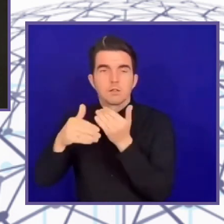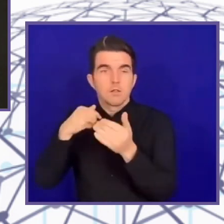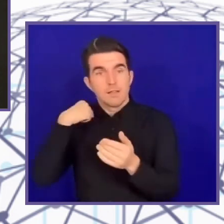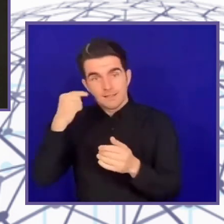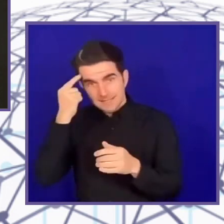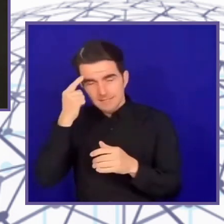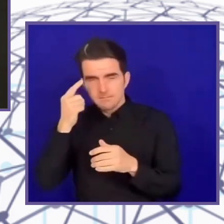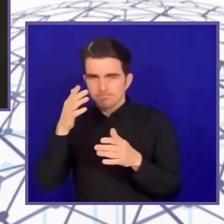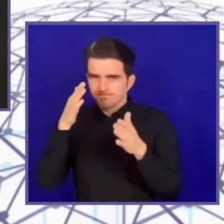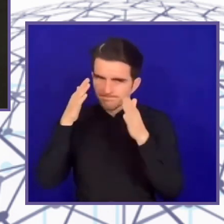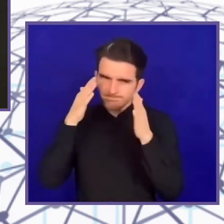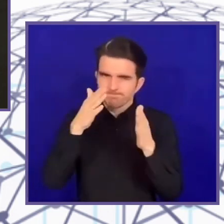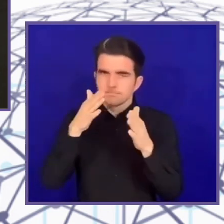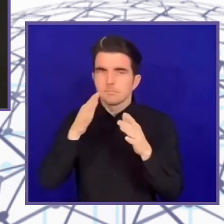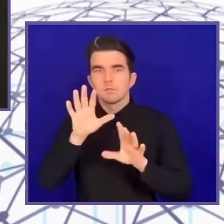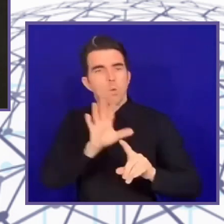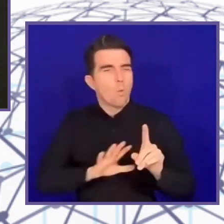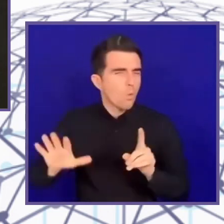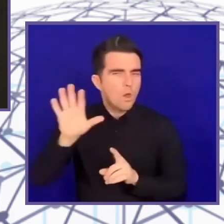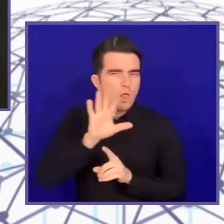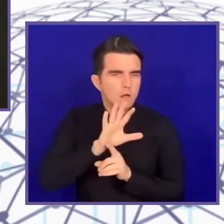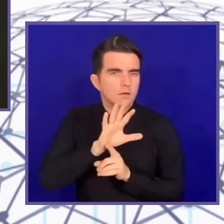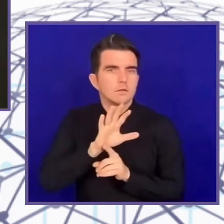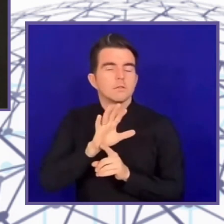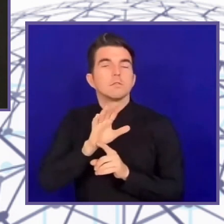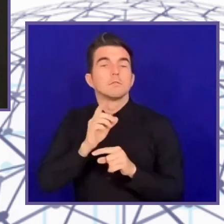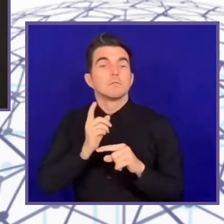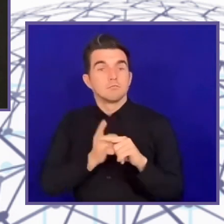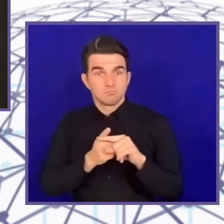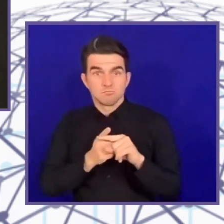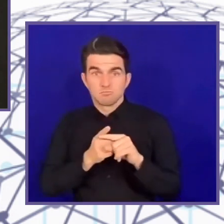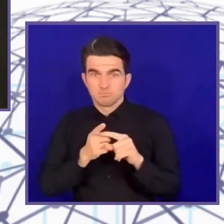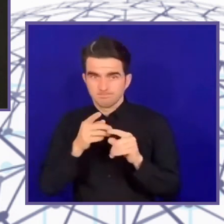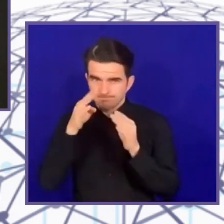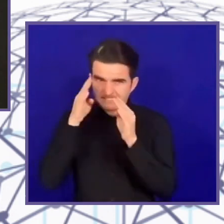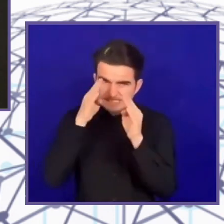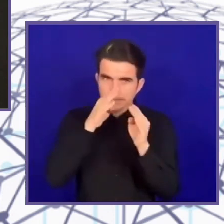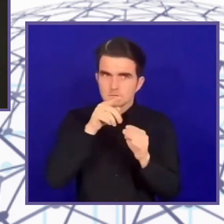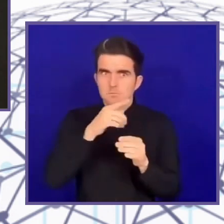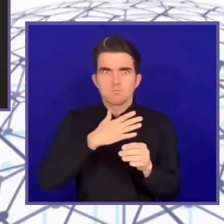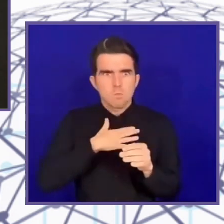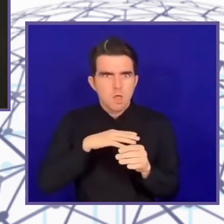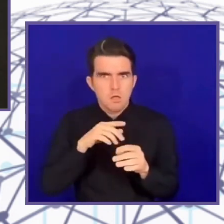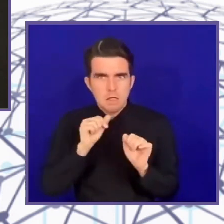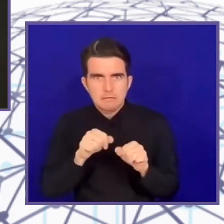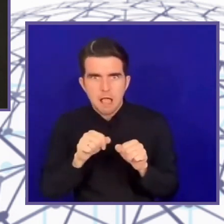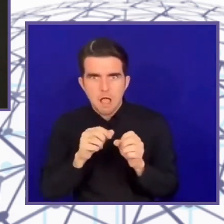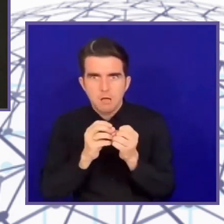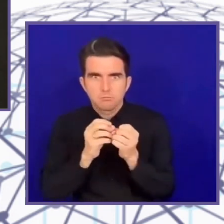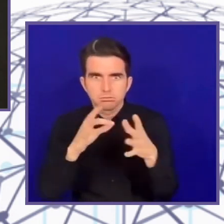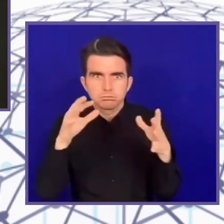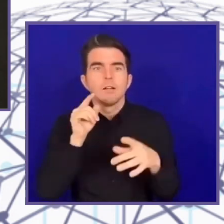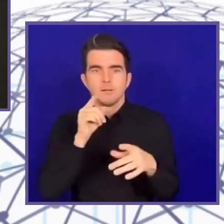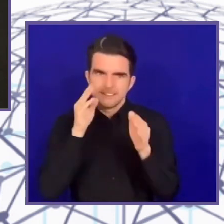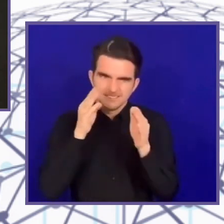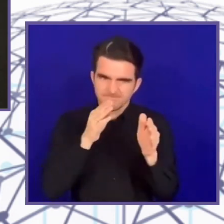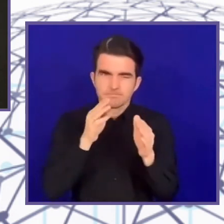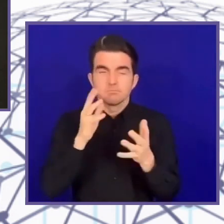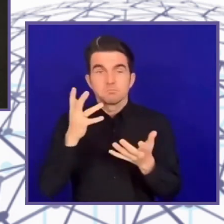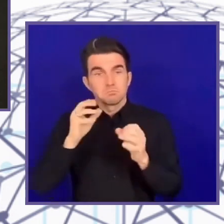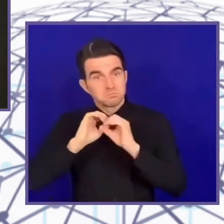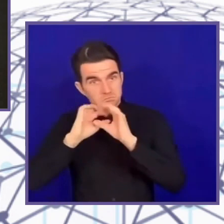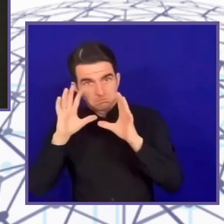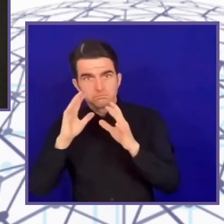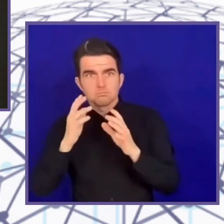current context and the development of technology at the moment, but we'll be going to market for the business plan development partner and fund